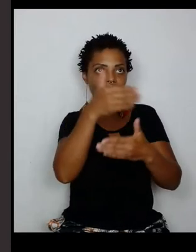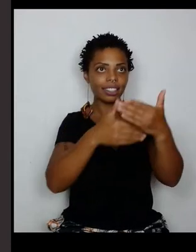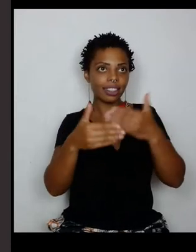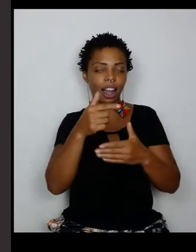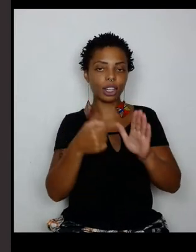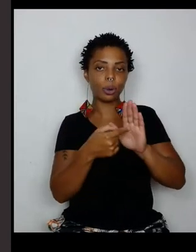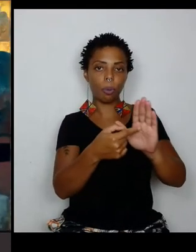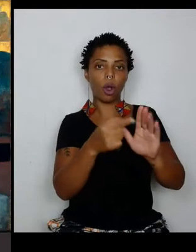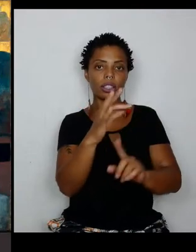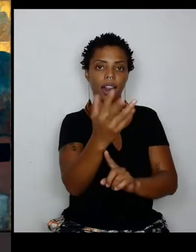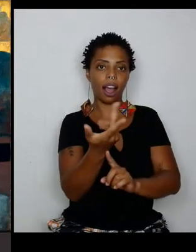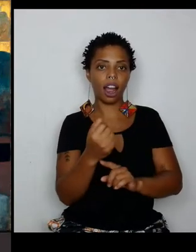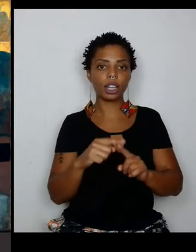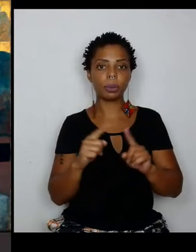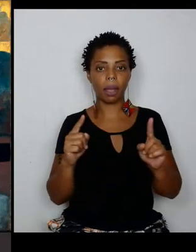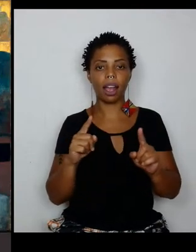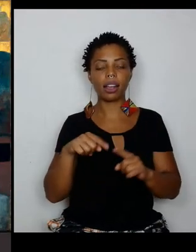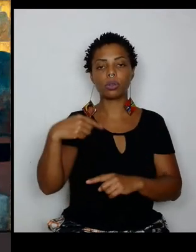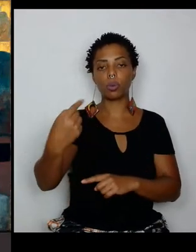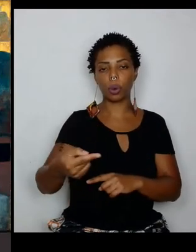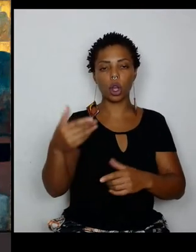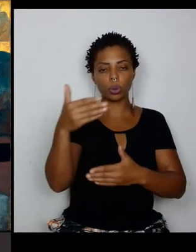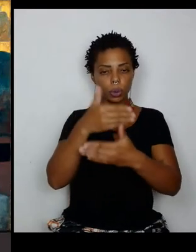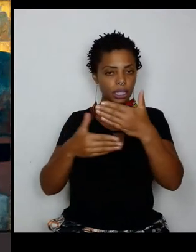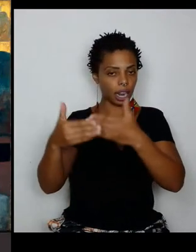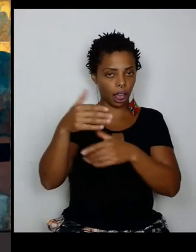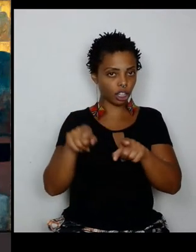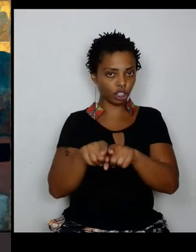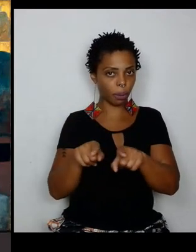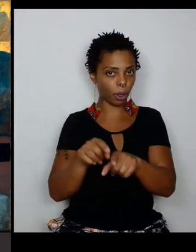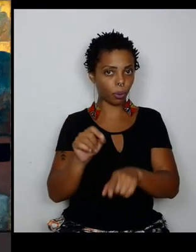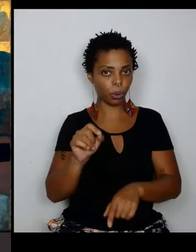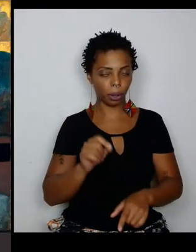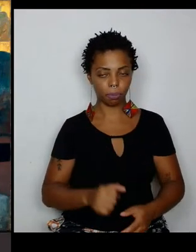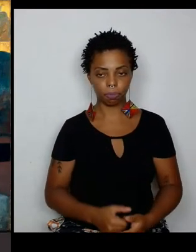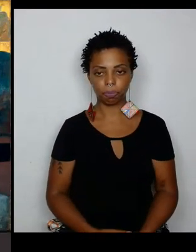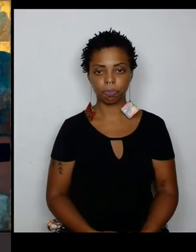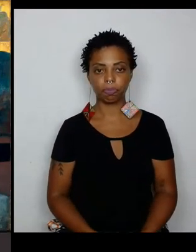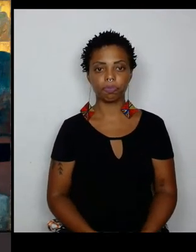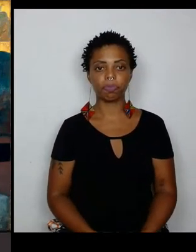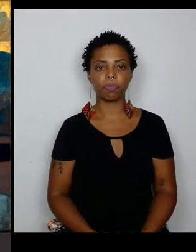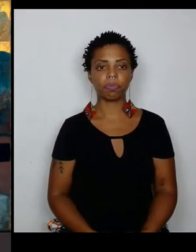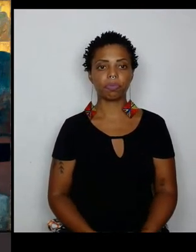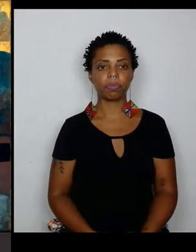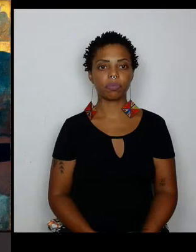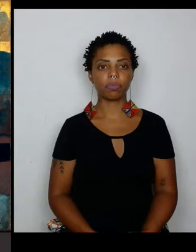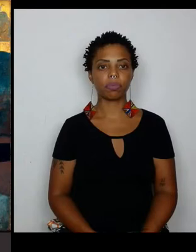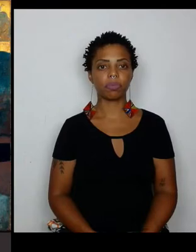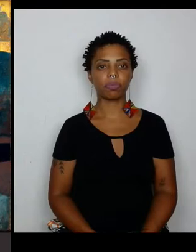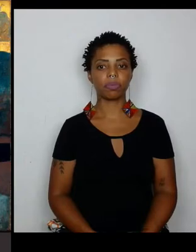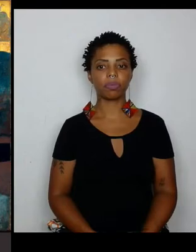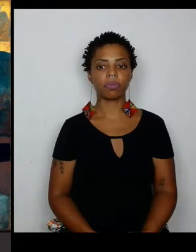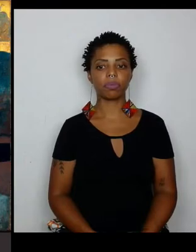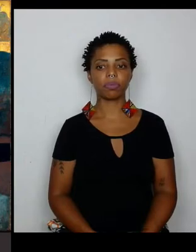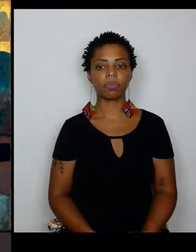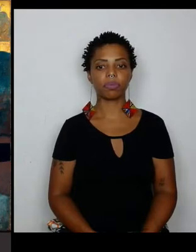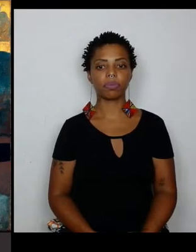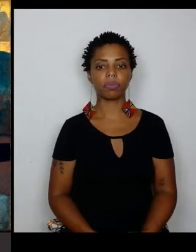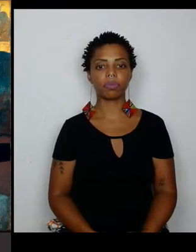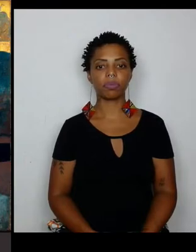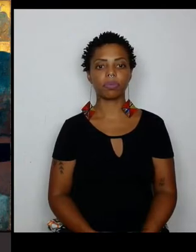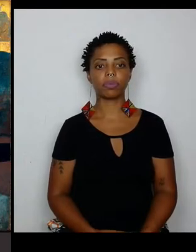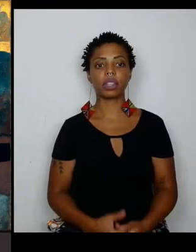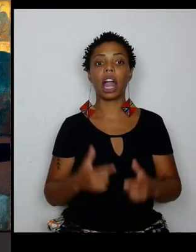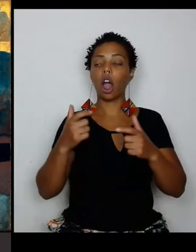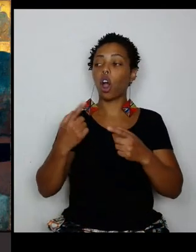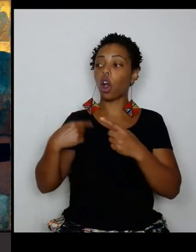seems to be a big low between calling for the slide and getting the slide um in addition where do we come from seemed to be an odd melange